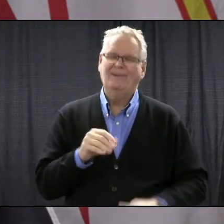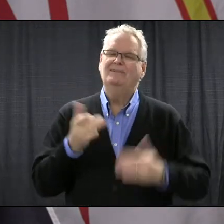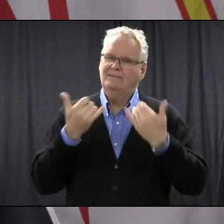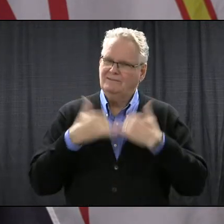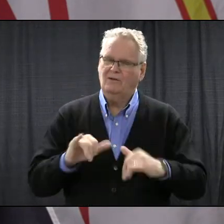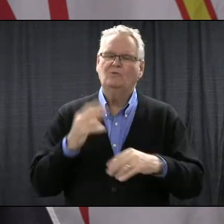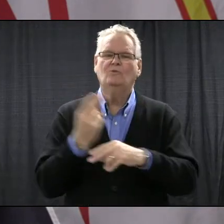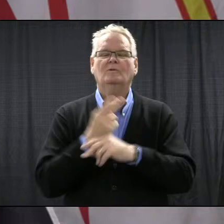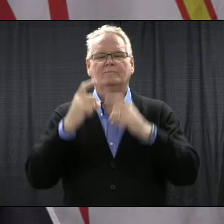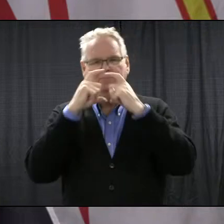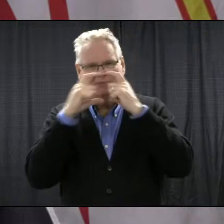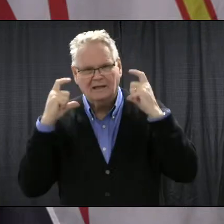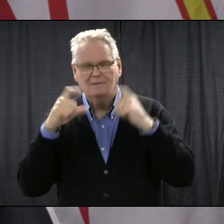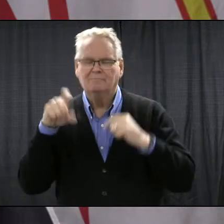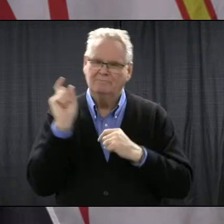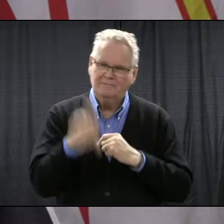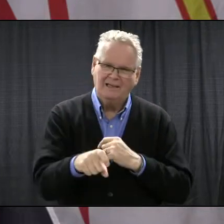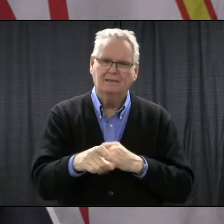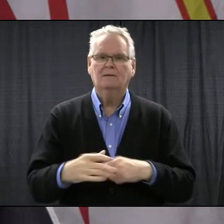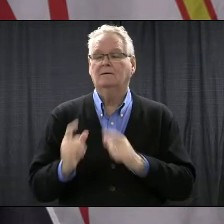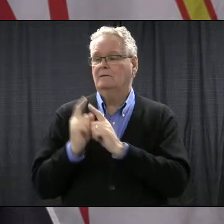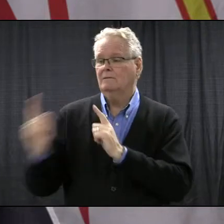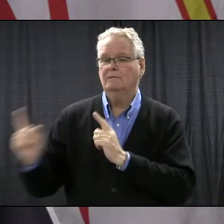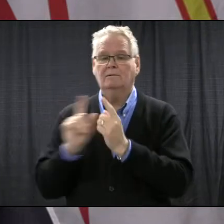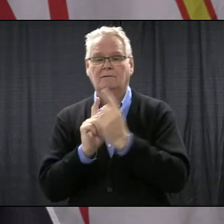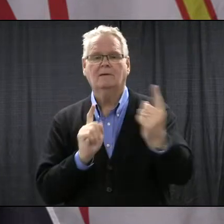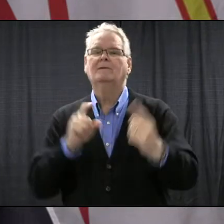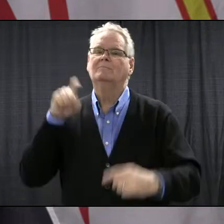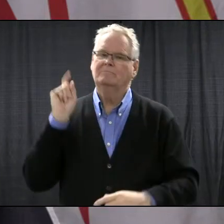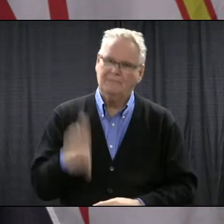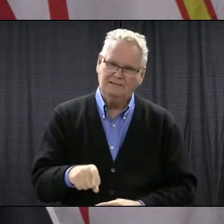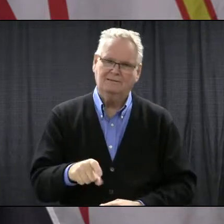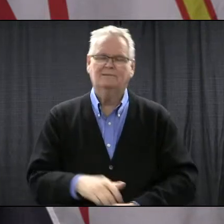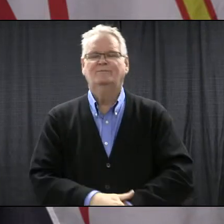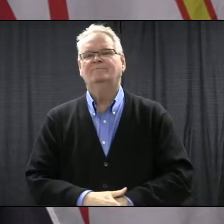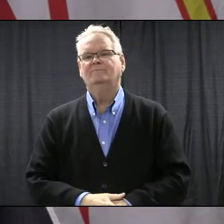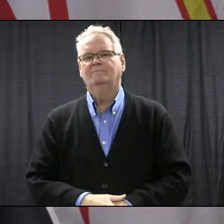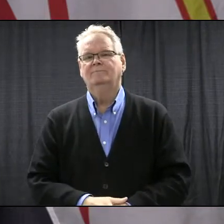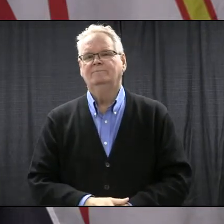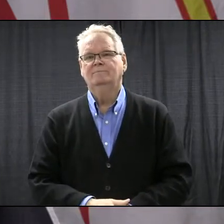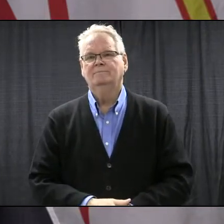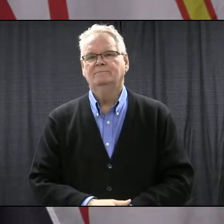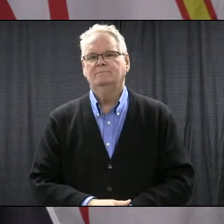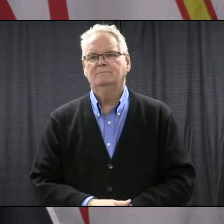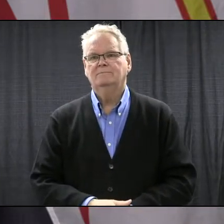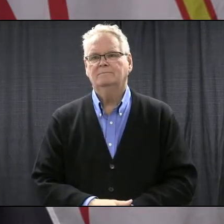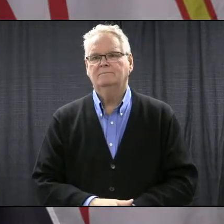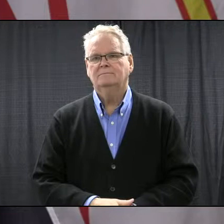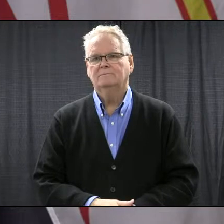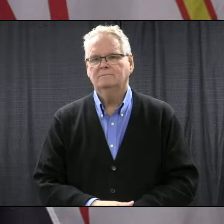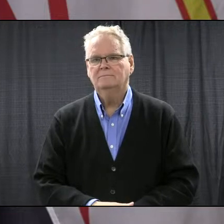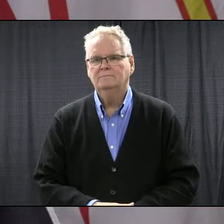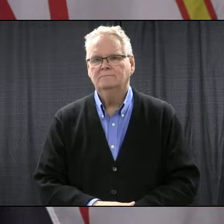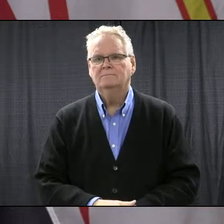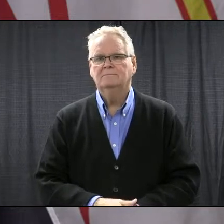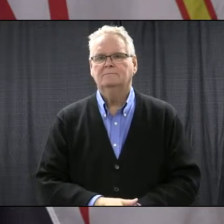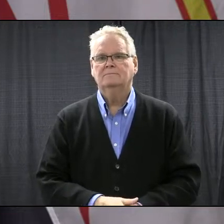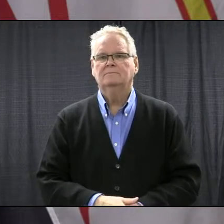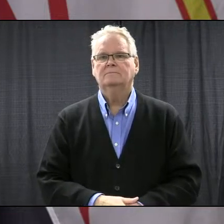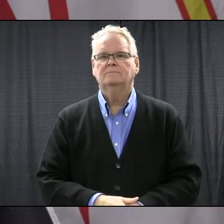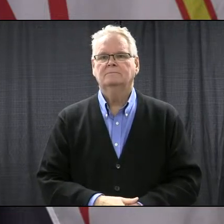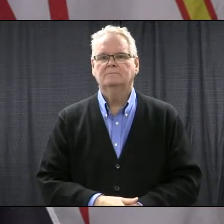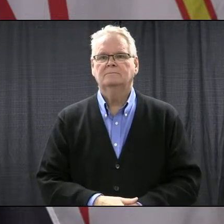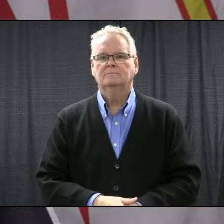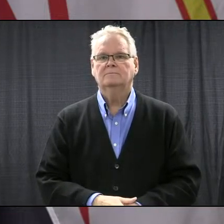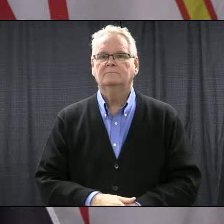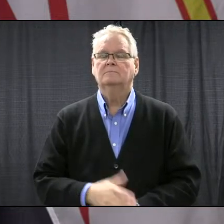vaccinated. As outlined in our reopening plan, we estimate that Step 3 may come as early as September 15th, and if we meet our vaccination targets,